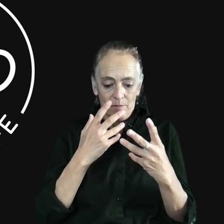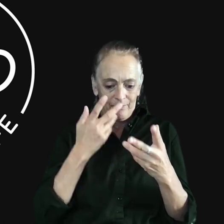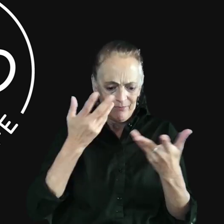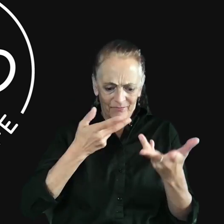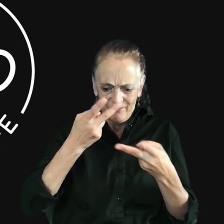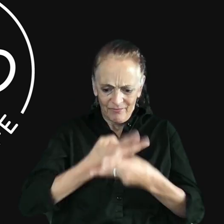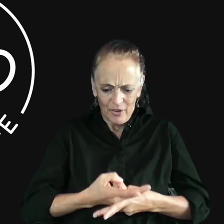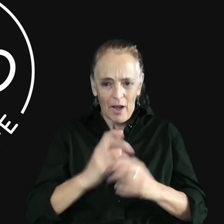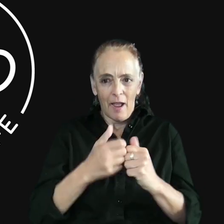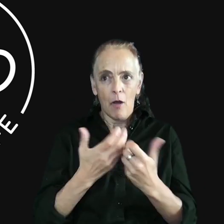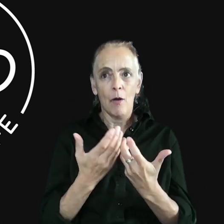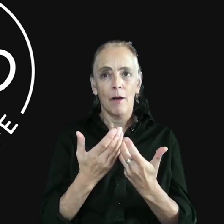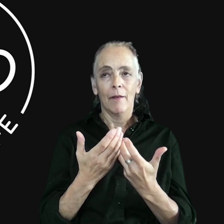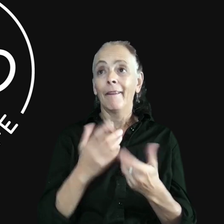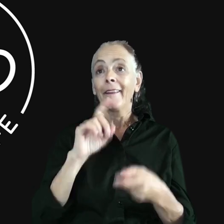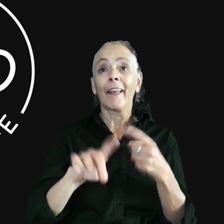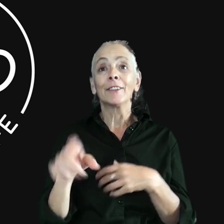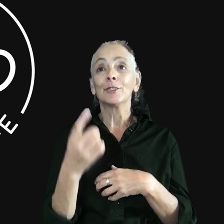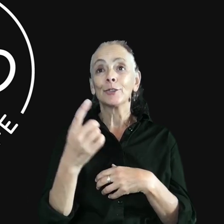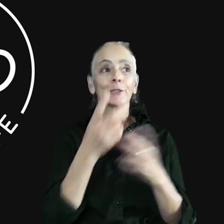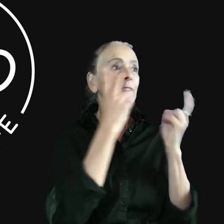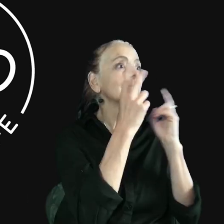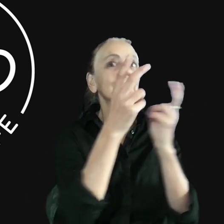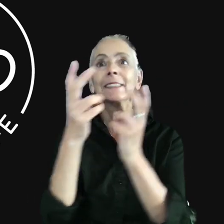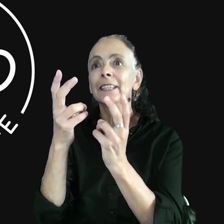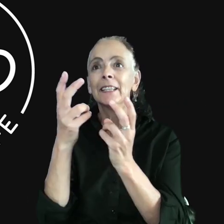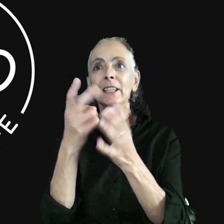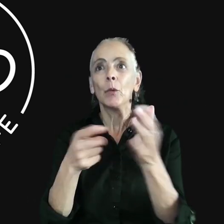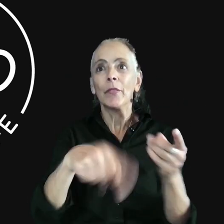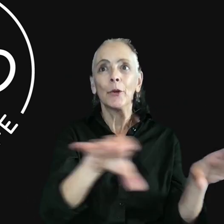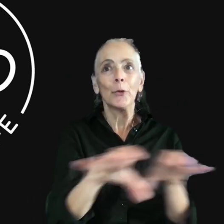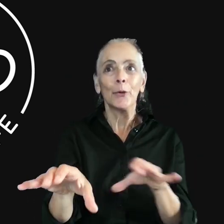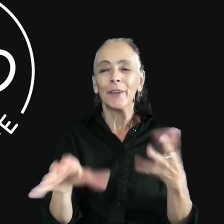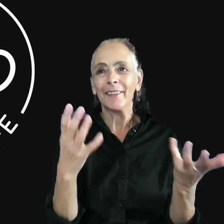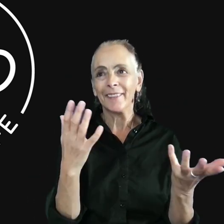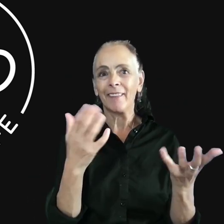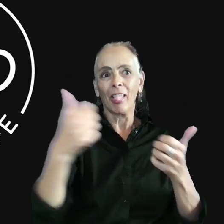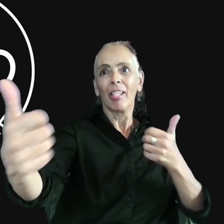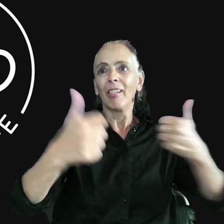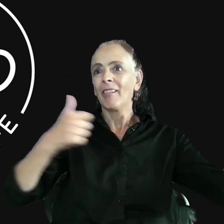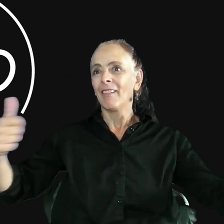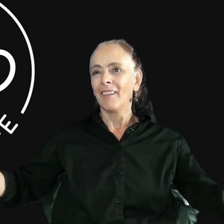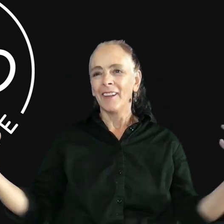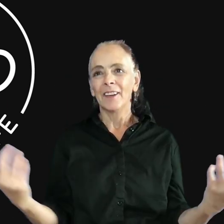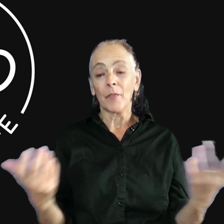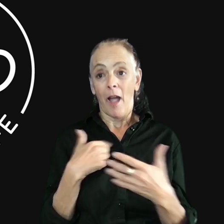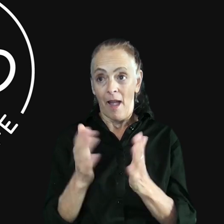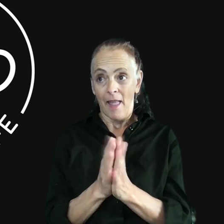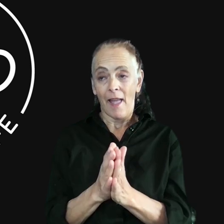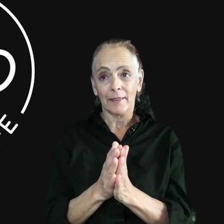okay well i don't get to just like see what they're working on it's very different and so i actually asked